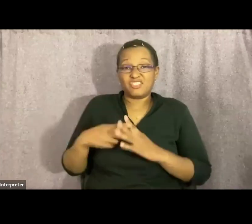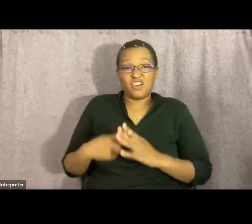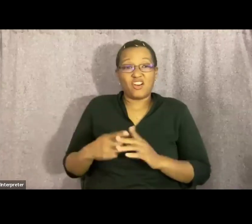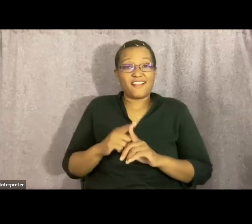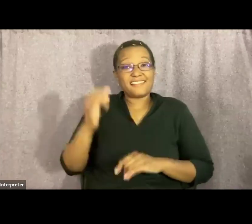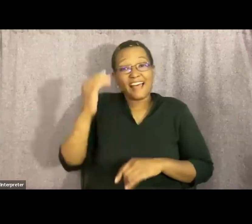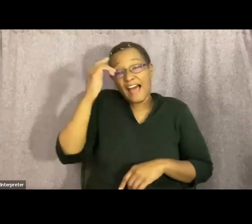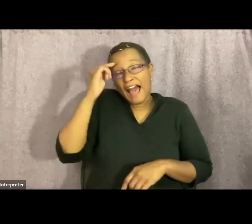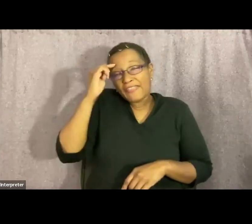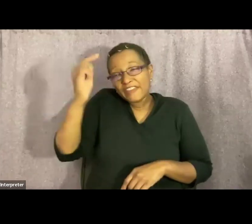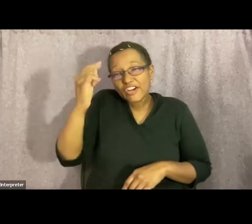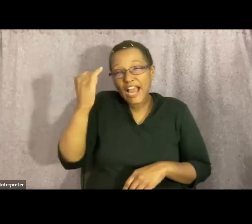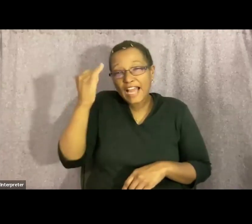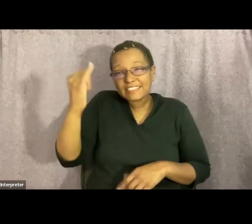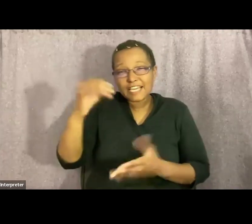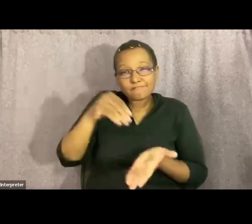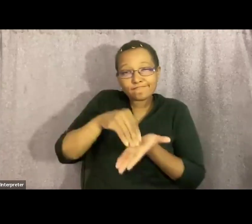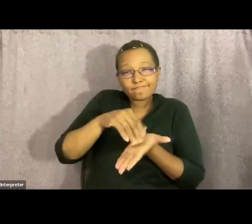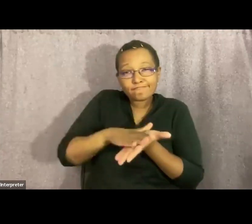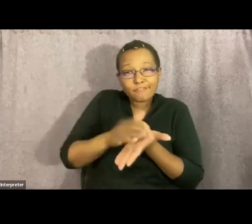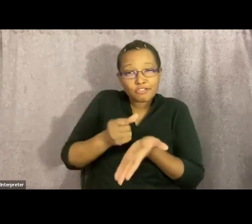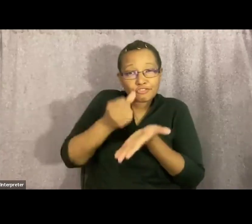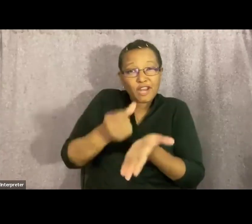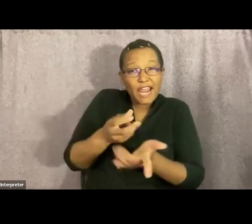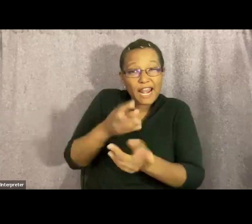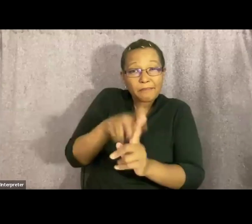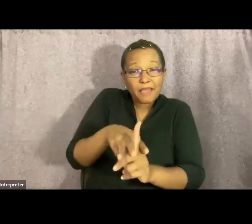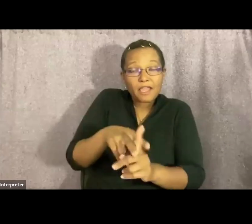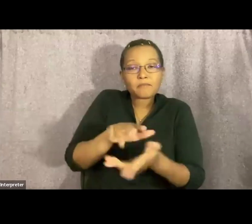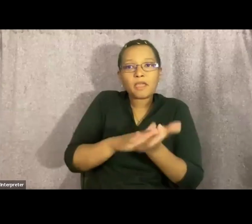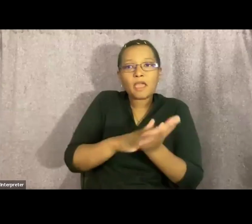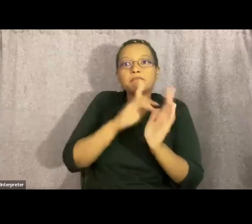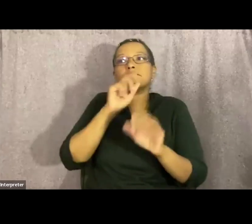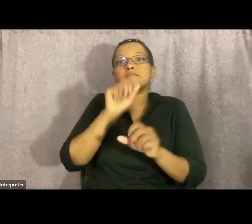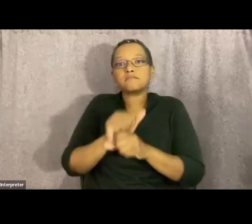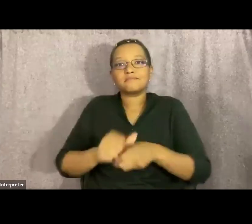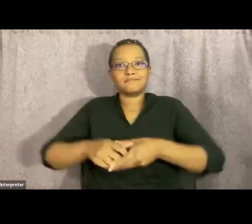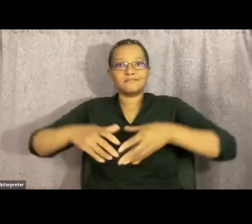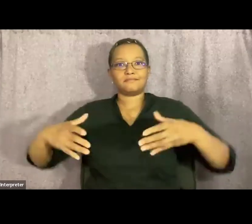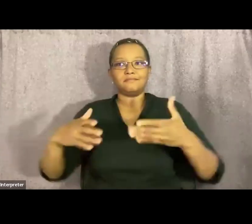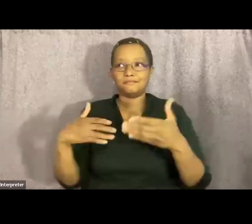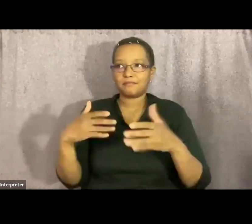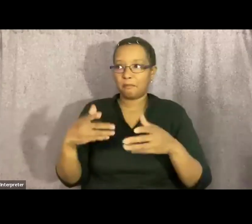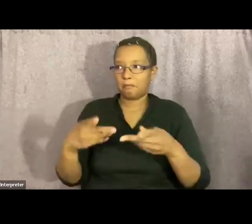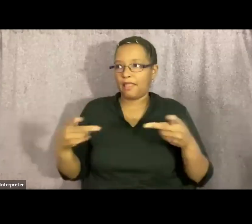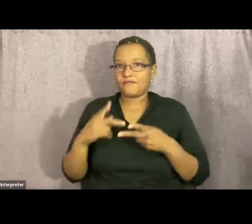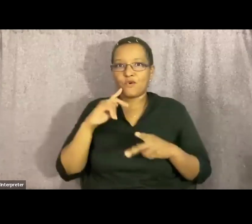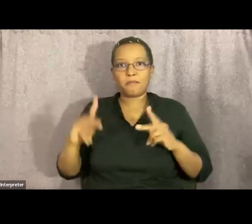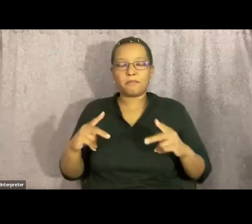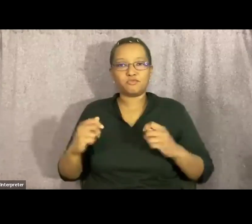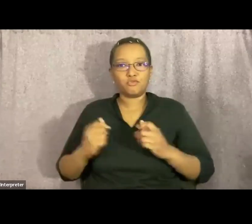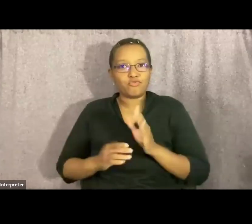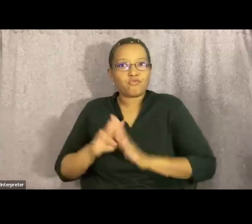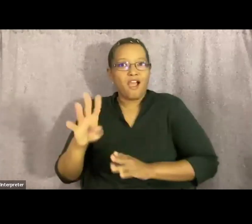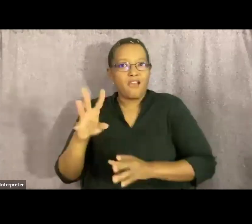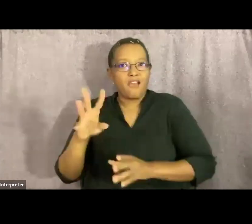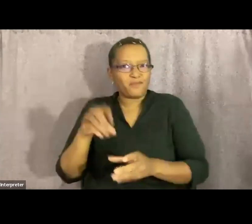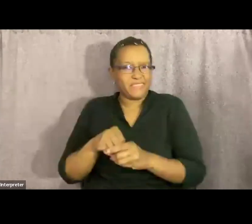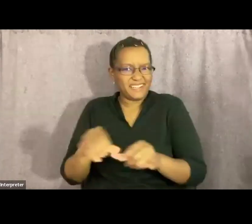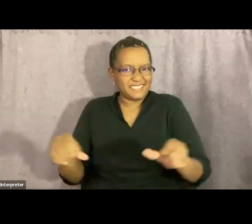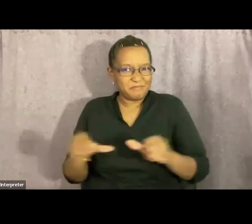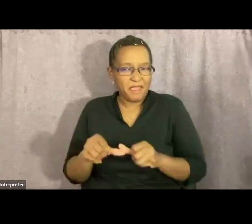Emerge as a practice, as people who were brought together to thrive in the space, that was incredibly fortunate to get to witness. And